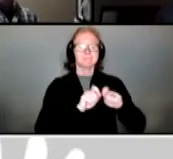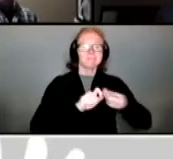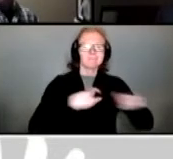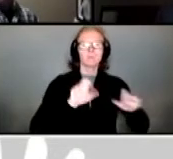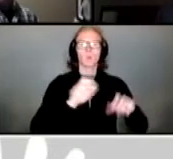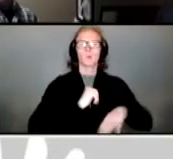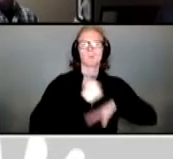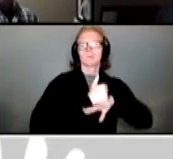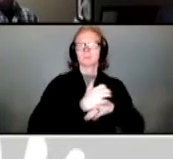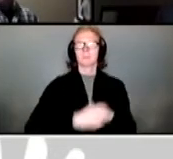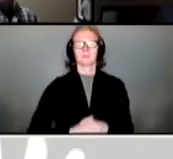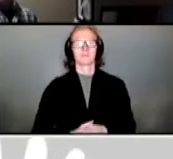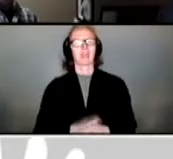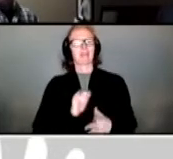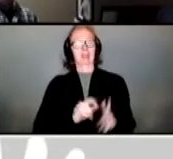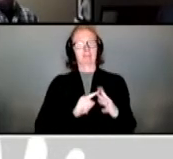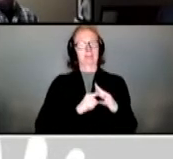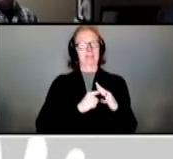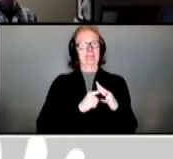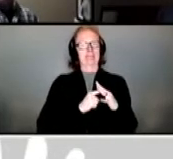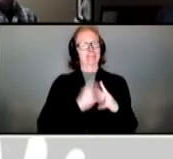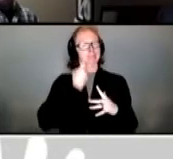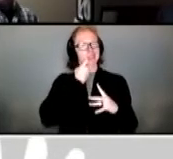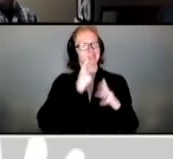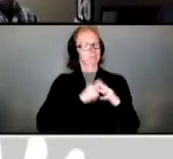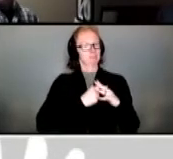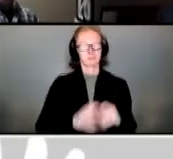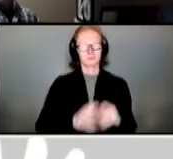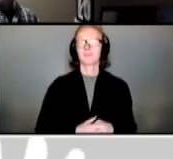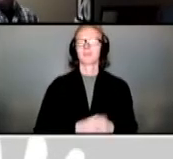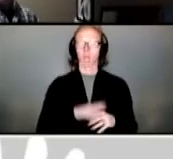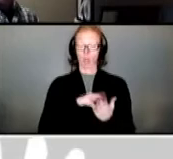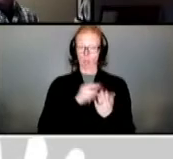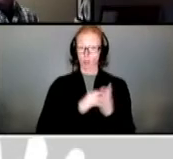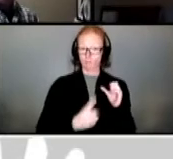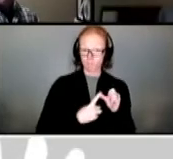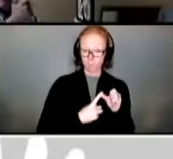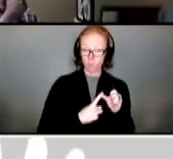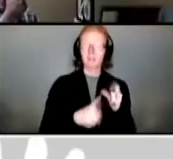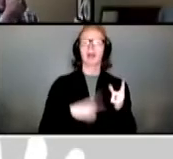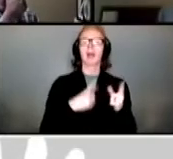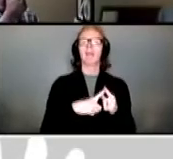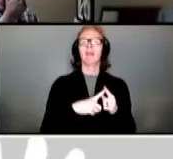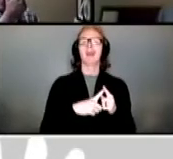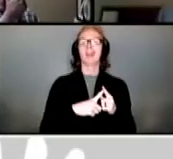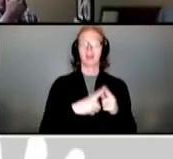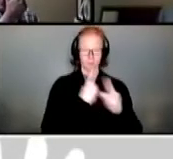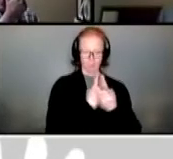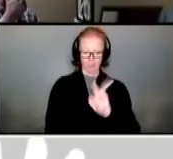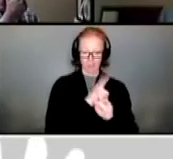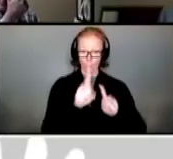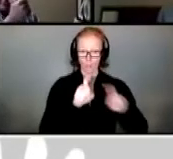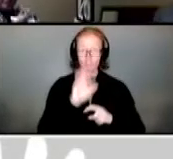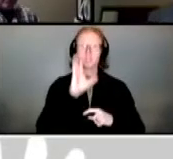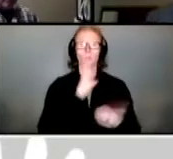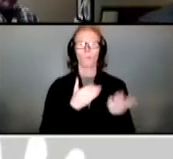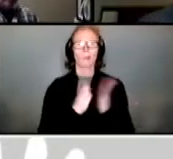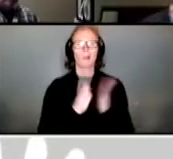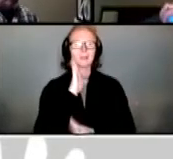beginning process, so we can learn the process and ask the right questions. And that's pretty